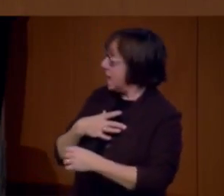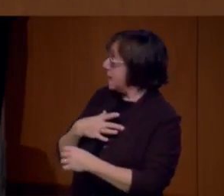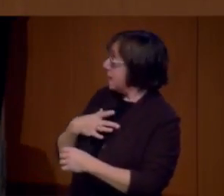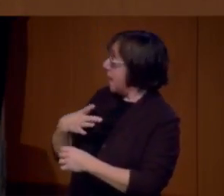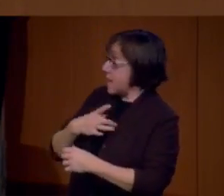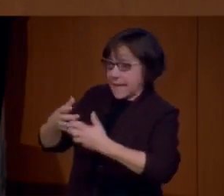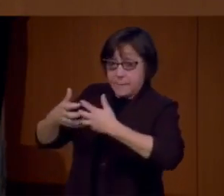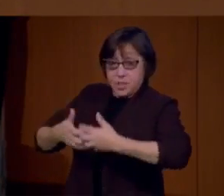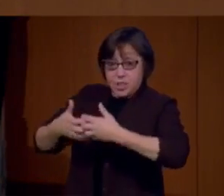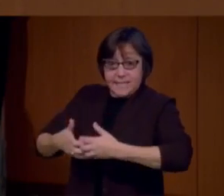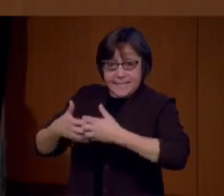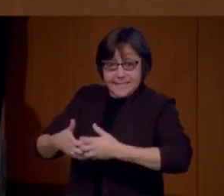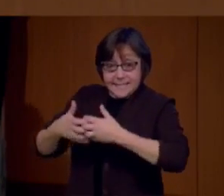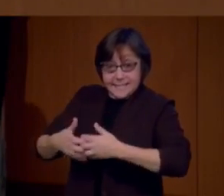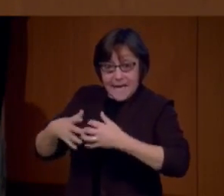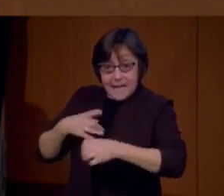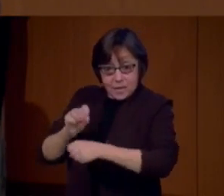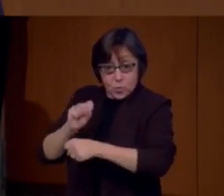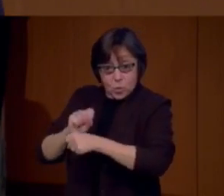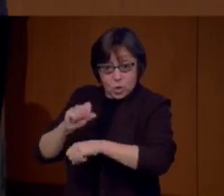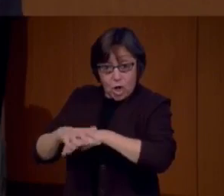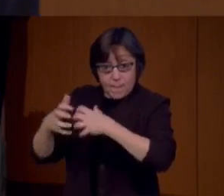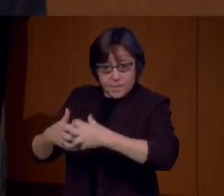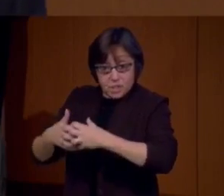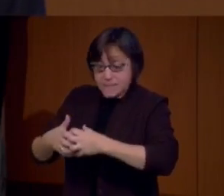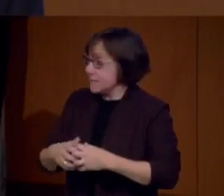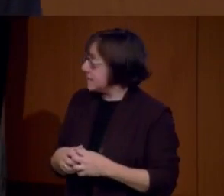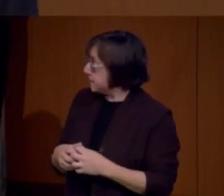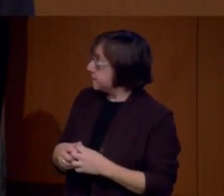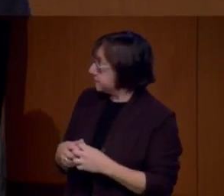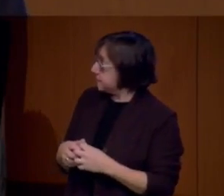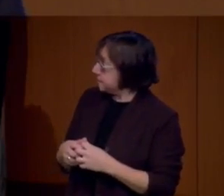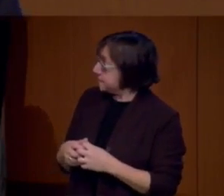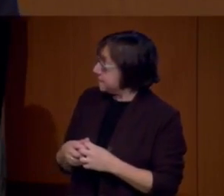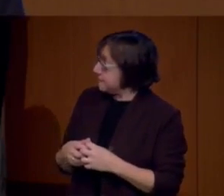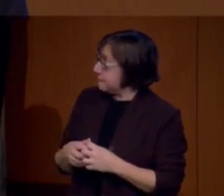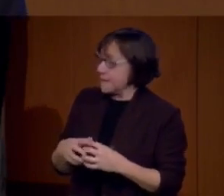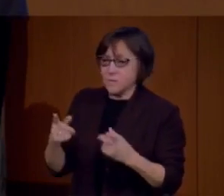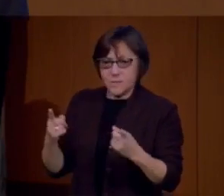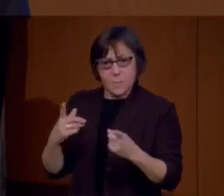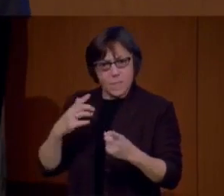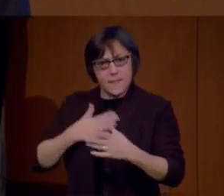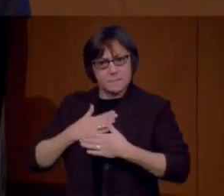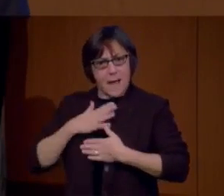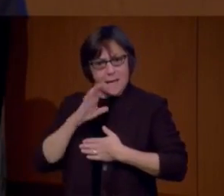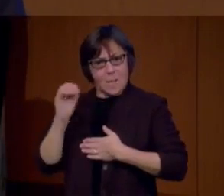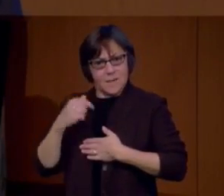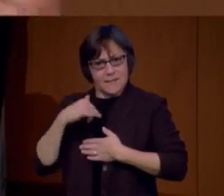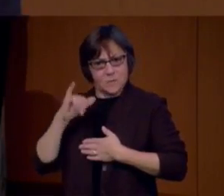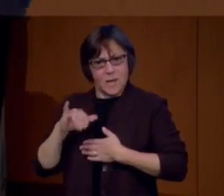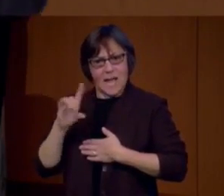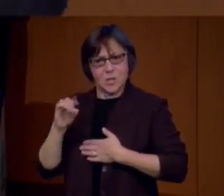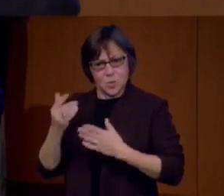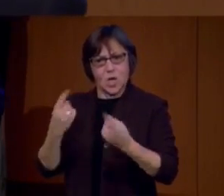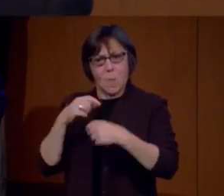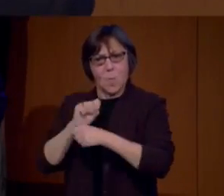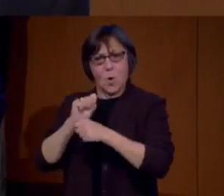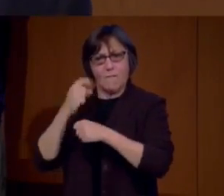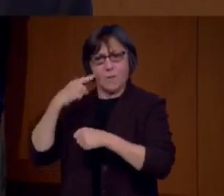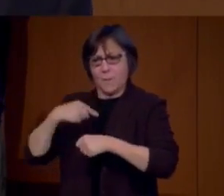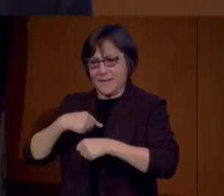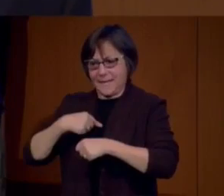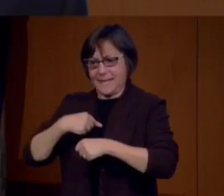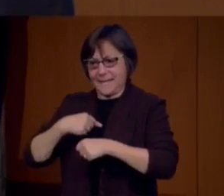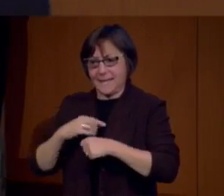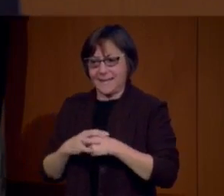like machines. I like to work on machines and things like that. This guy said, well, that's my company. That's what I do. He said, why don't you come to work for me?